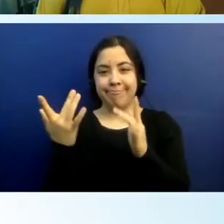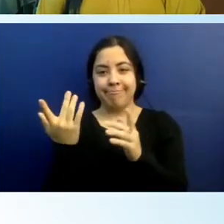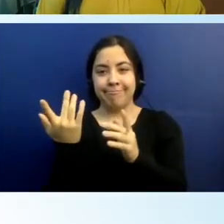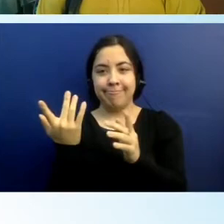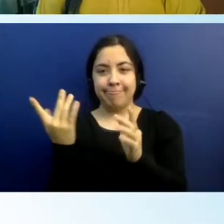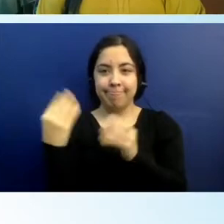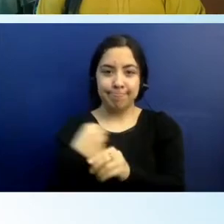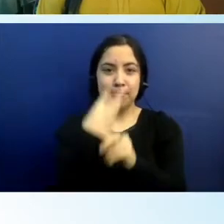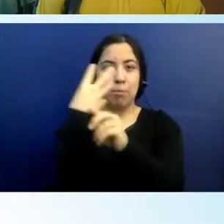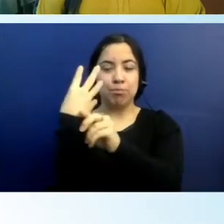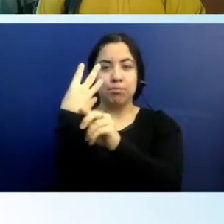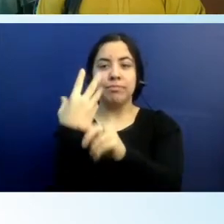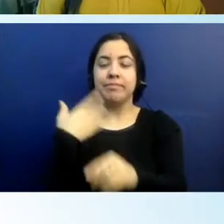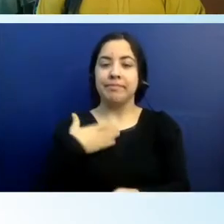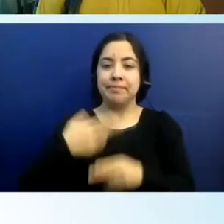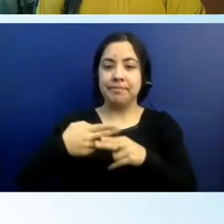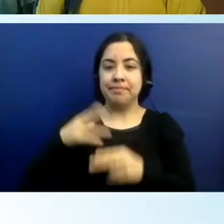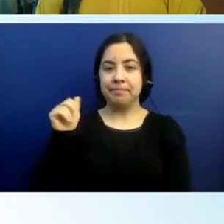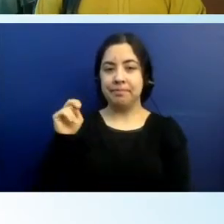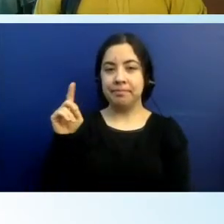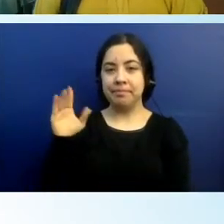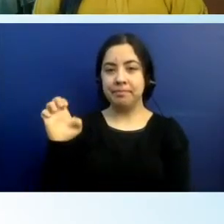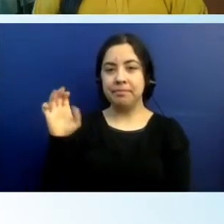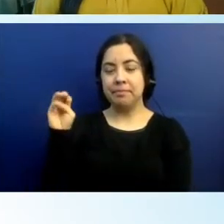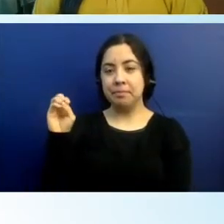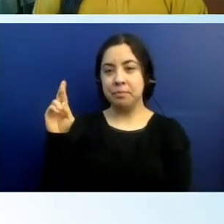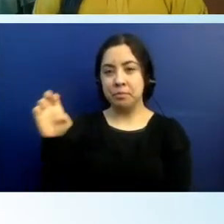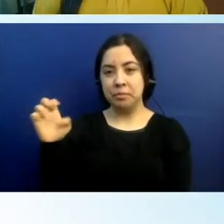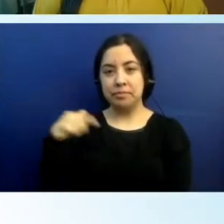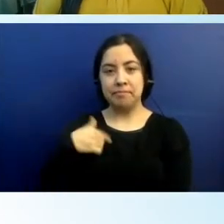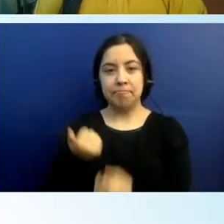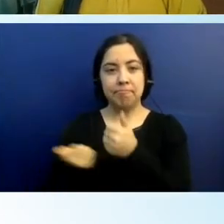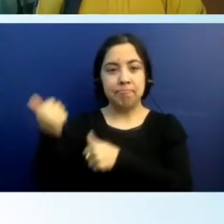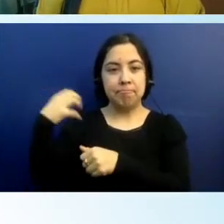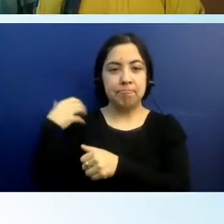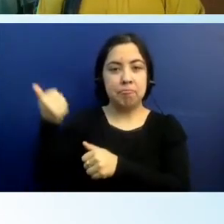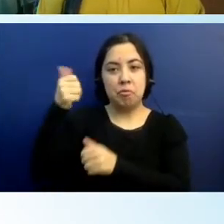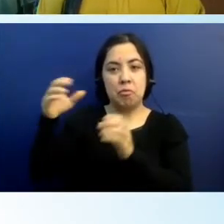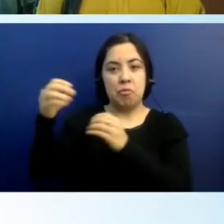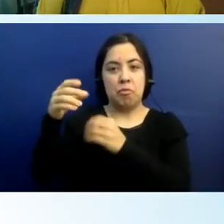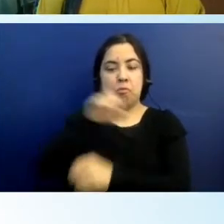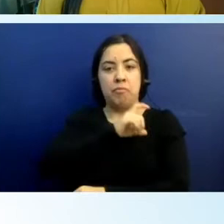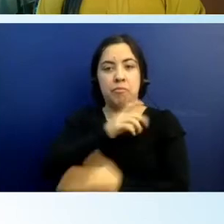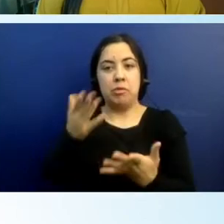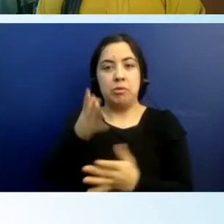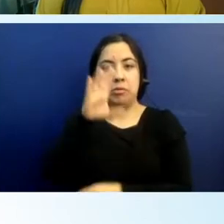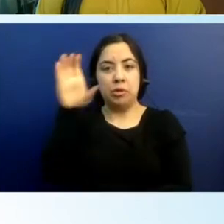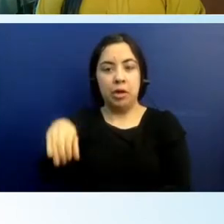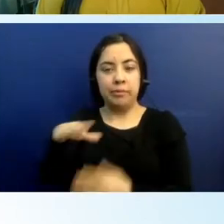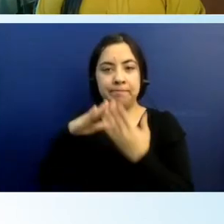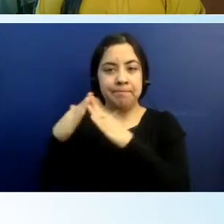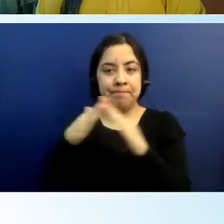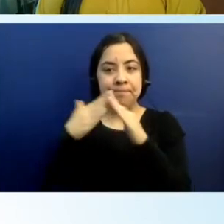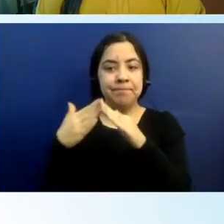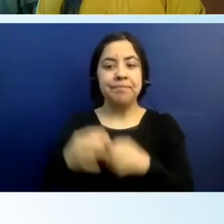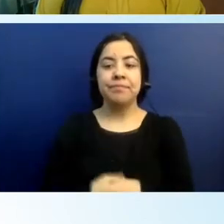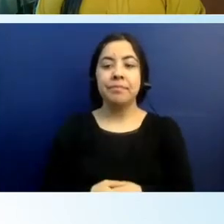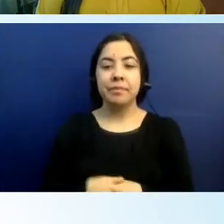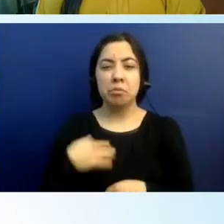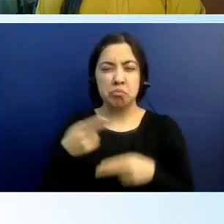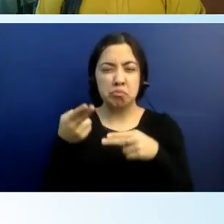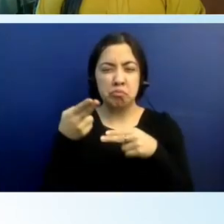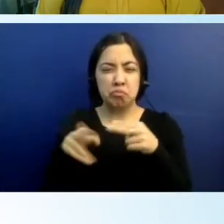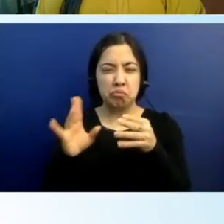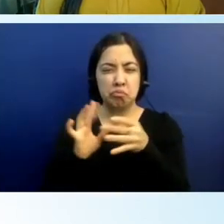Equity Officer for the City of Chicago. I'm also going to do a visual intro for folks that may be